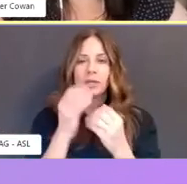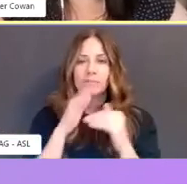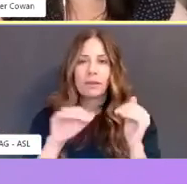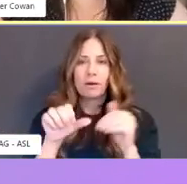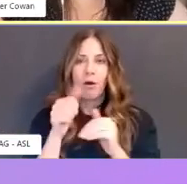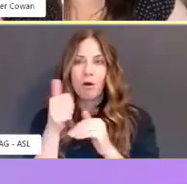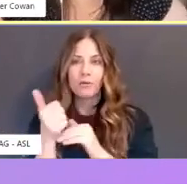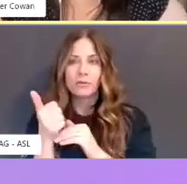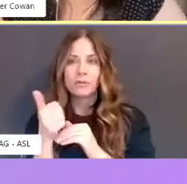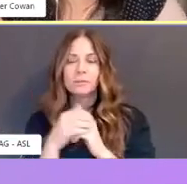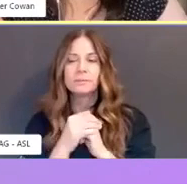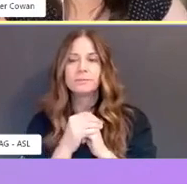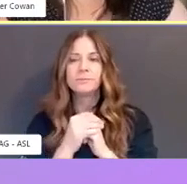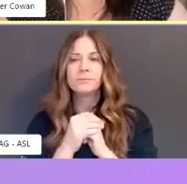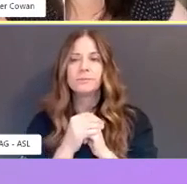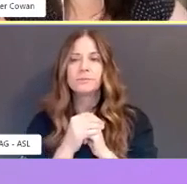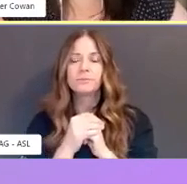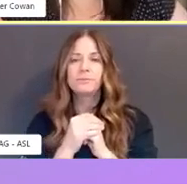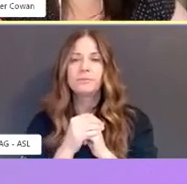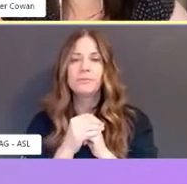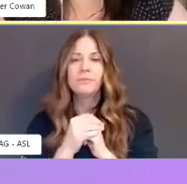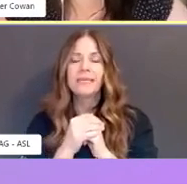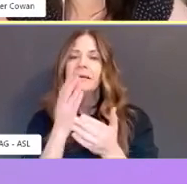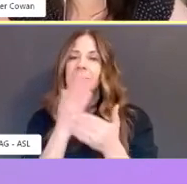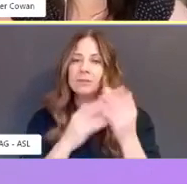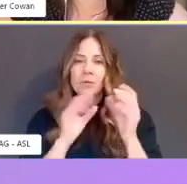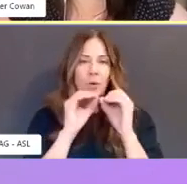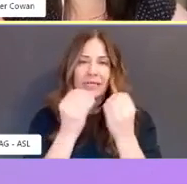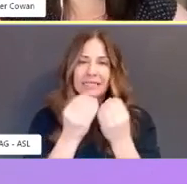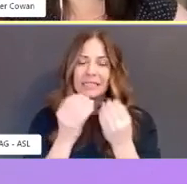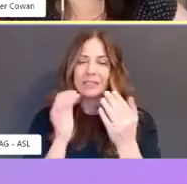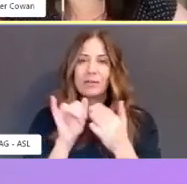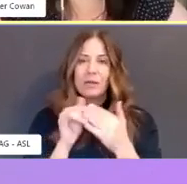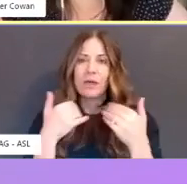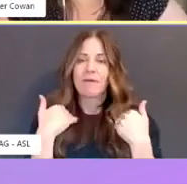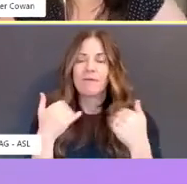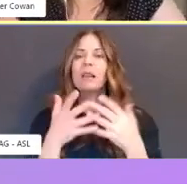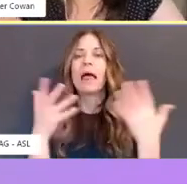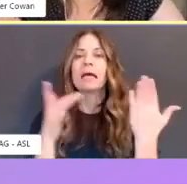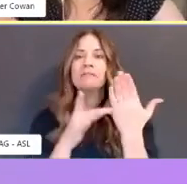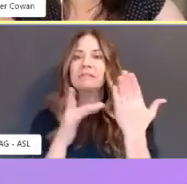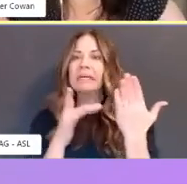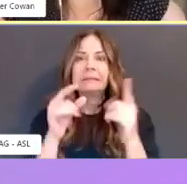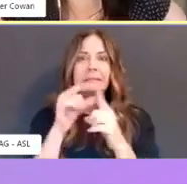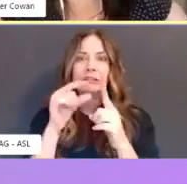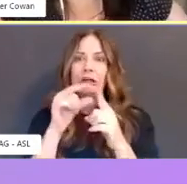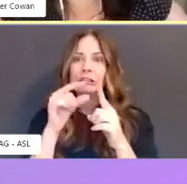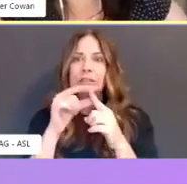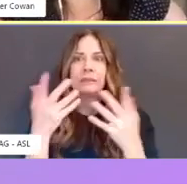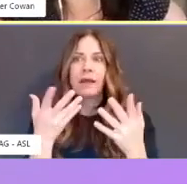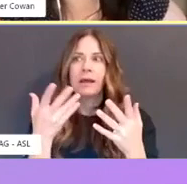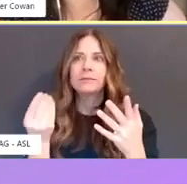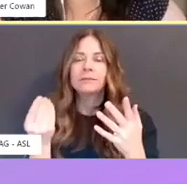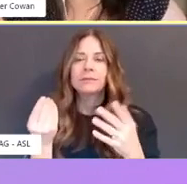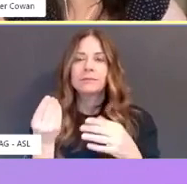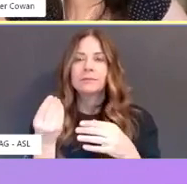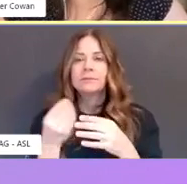others. You know, there's some organizations out there where there's a lot of technical jargon, and I think that